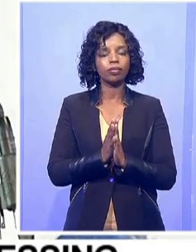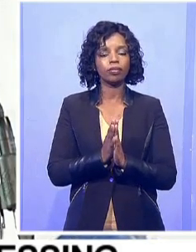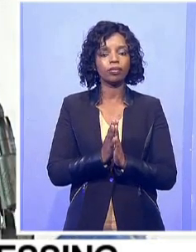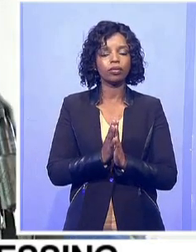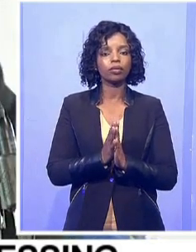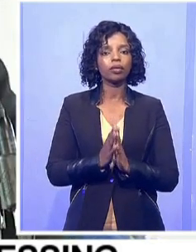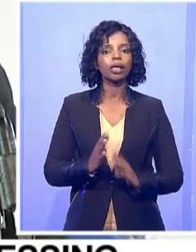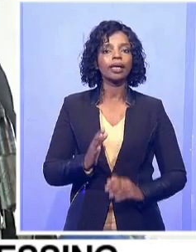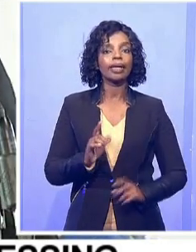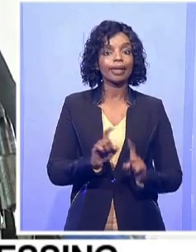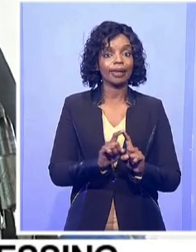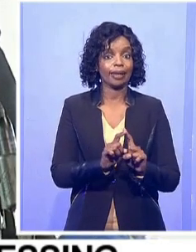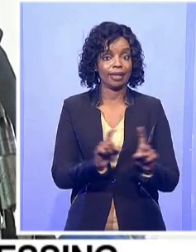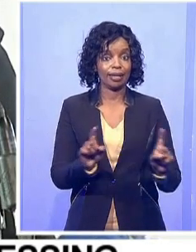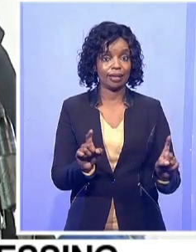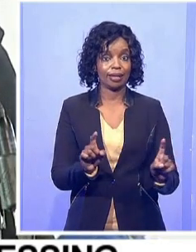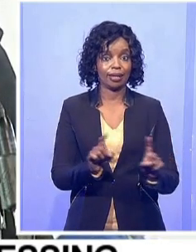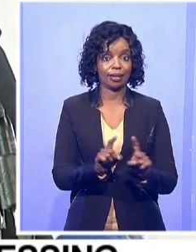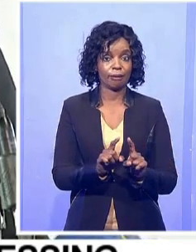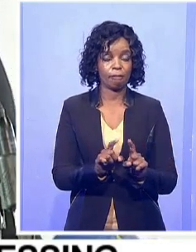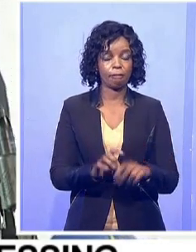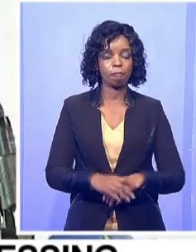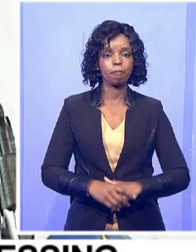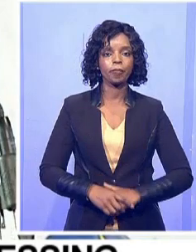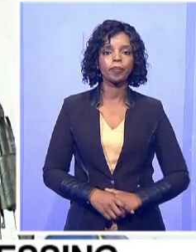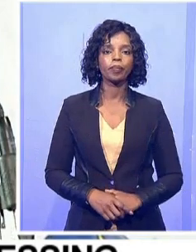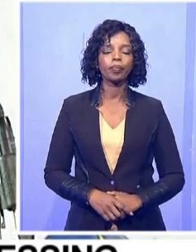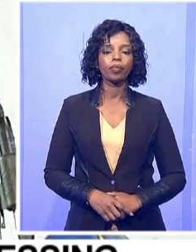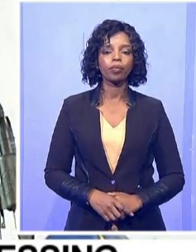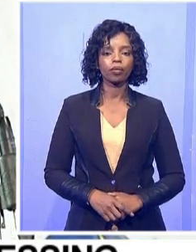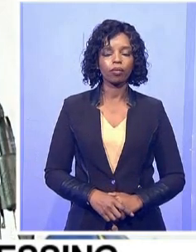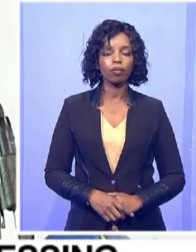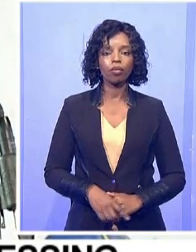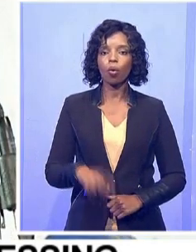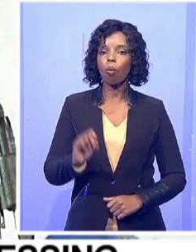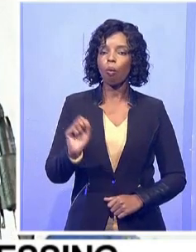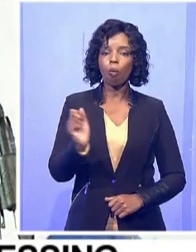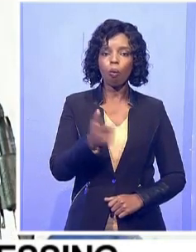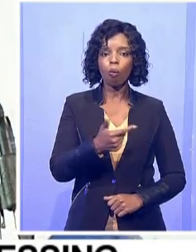military veterans of all associations